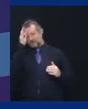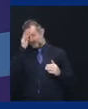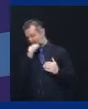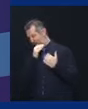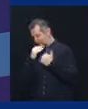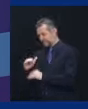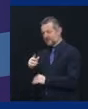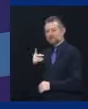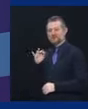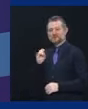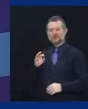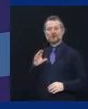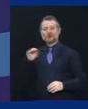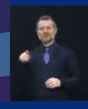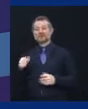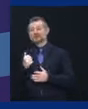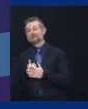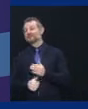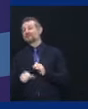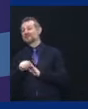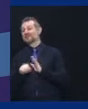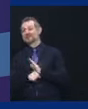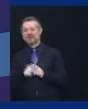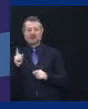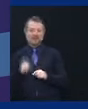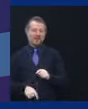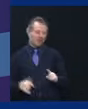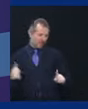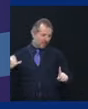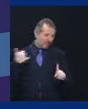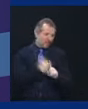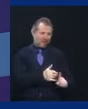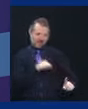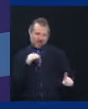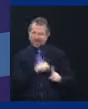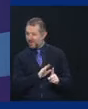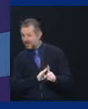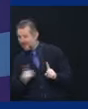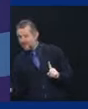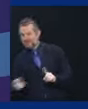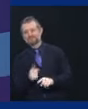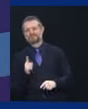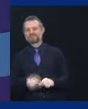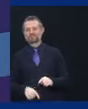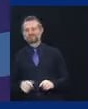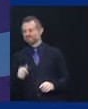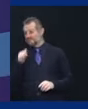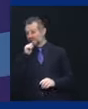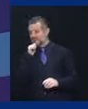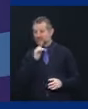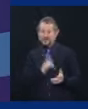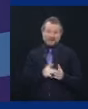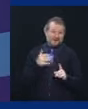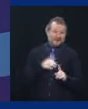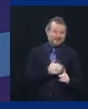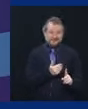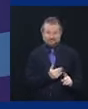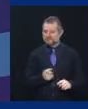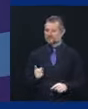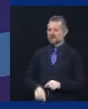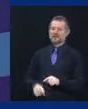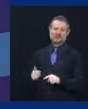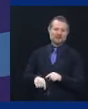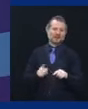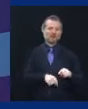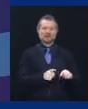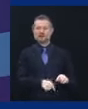can't buy. Private individuals can't buy. It's not allowed by the Pfizer-Moderna